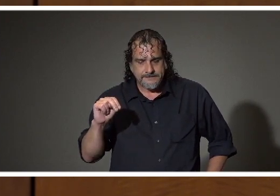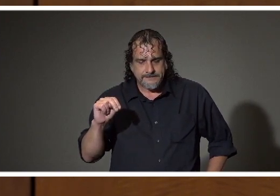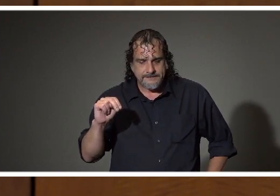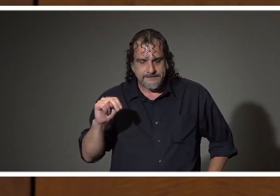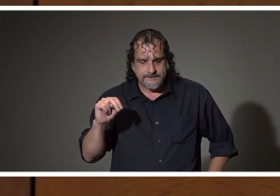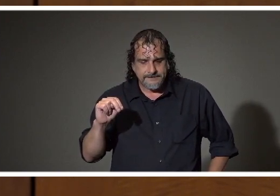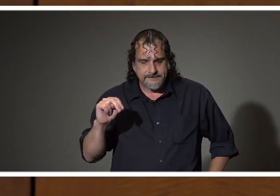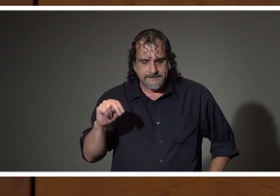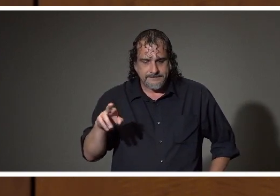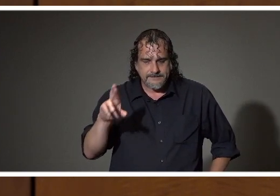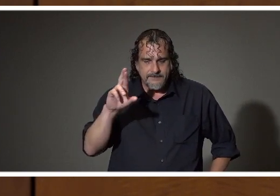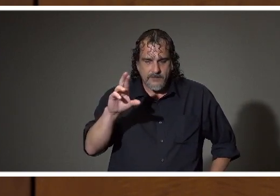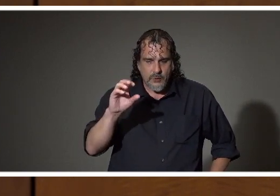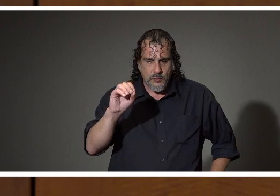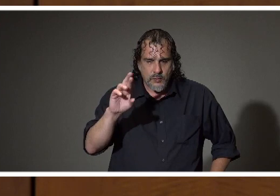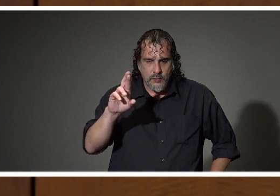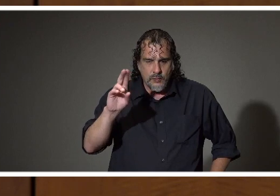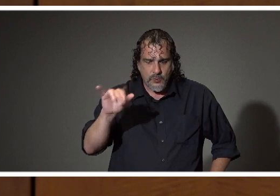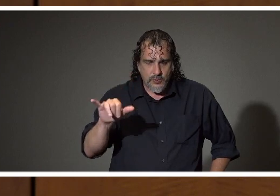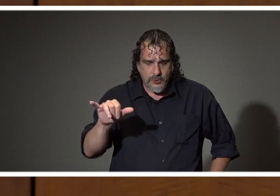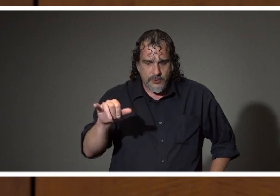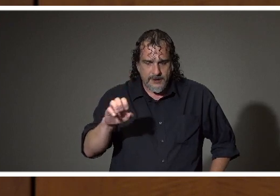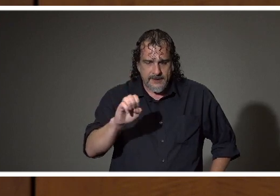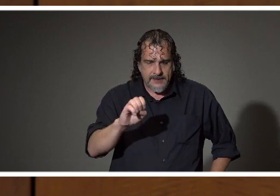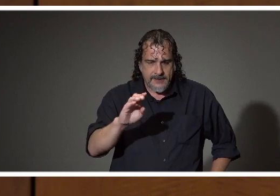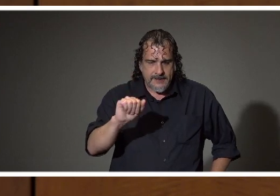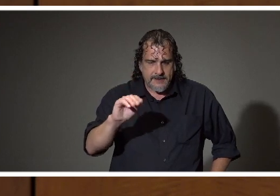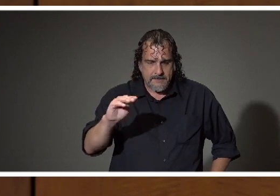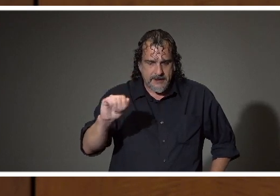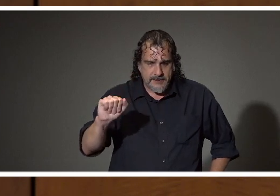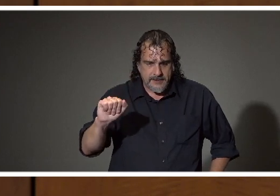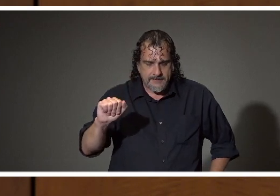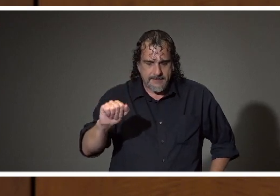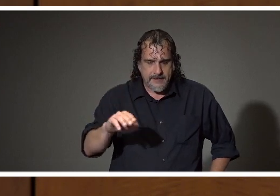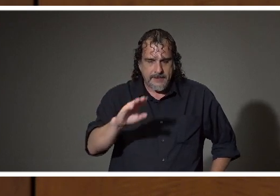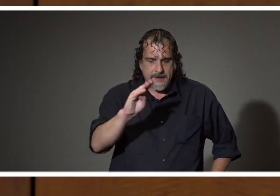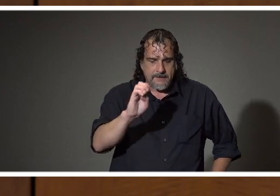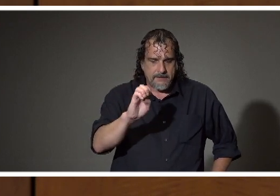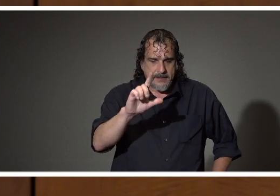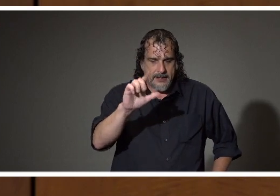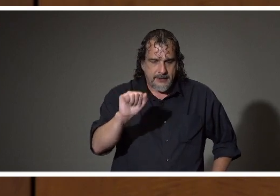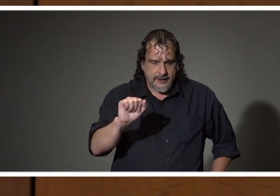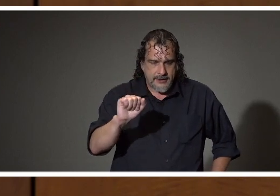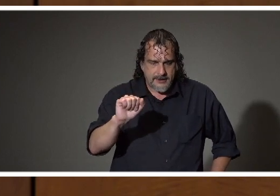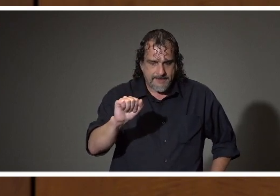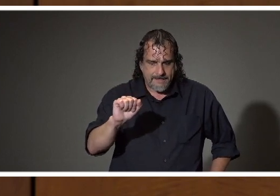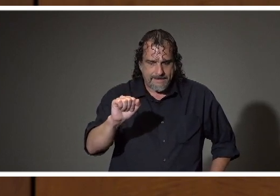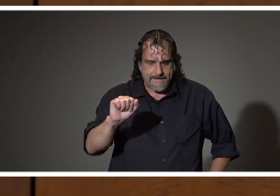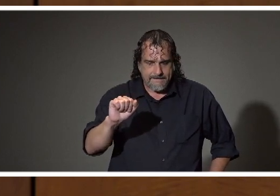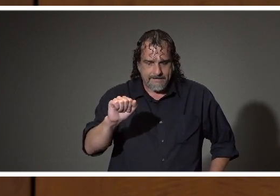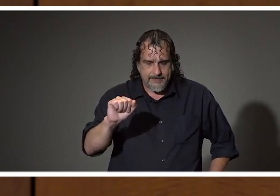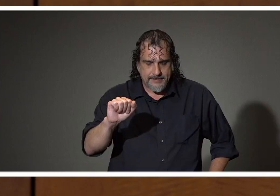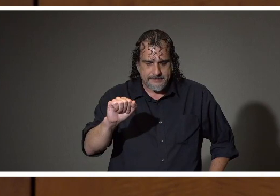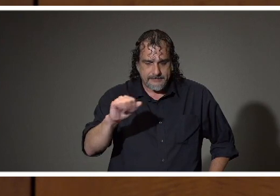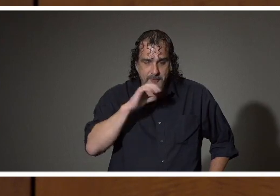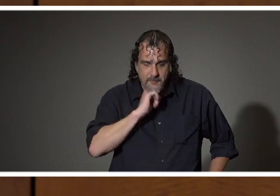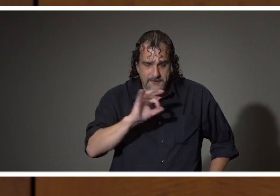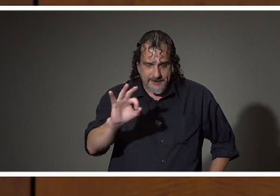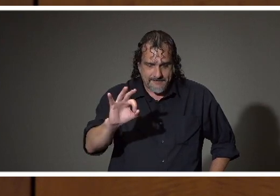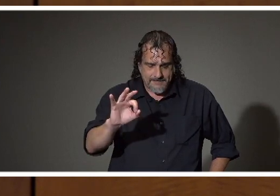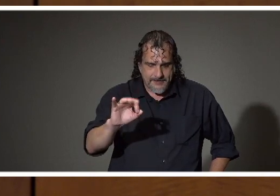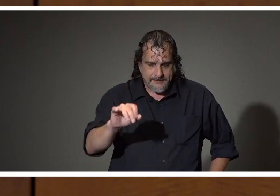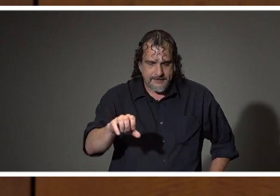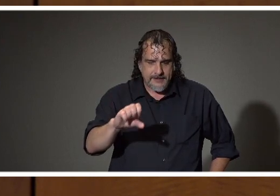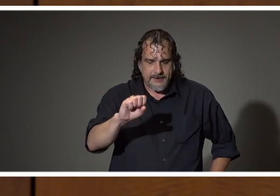Happy birthday to Rory Dearman and Emma Grace Rocha, to Bella Arrington, who is turning 9.